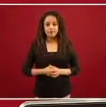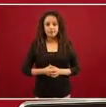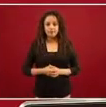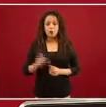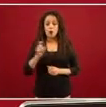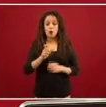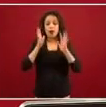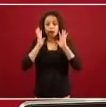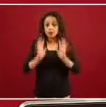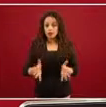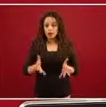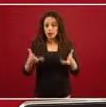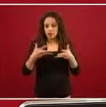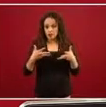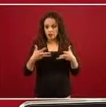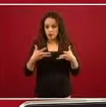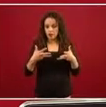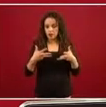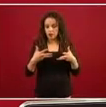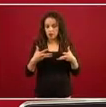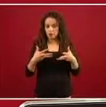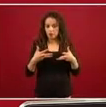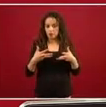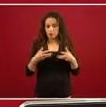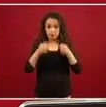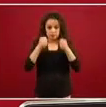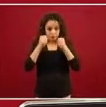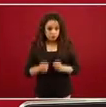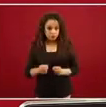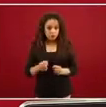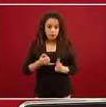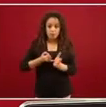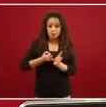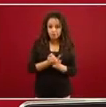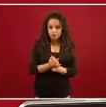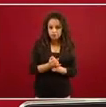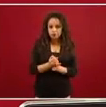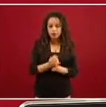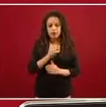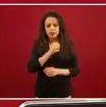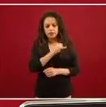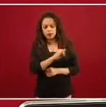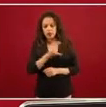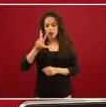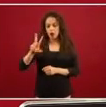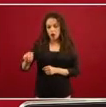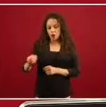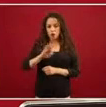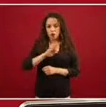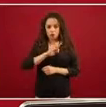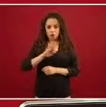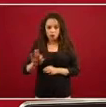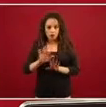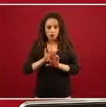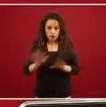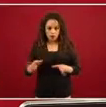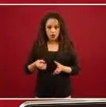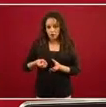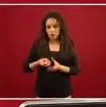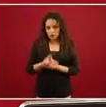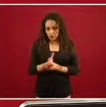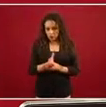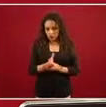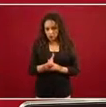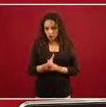massive mitigation measures. The massive mitigation measures continue. Now, the moment